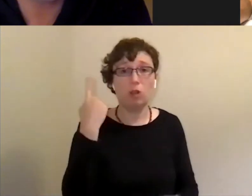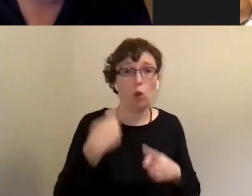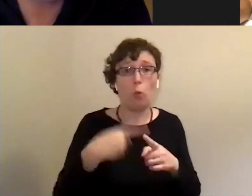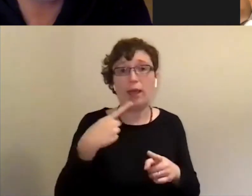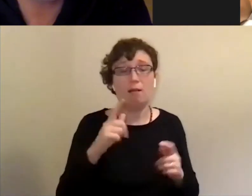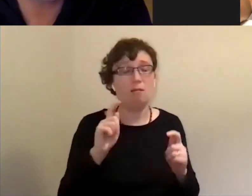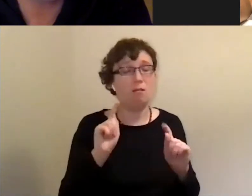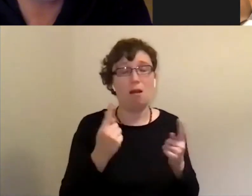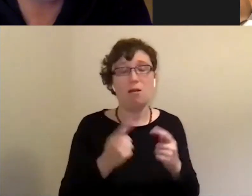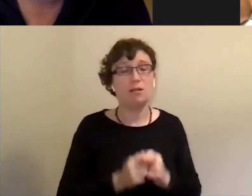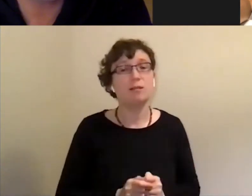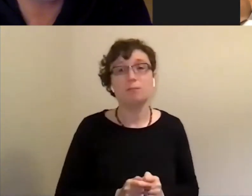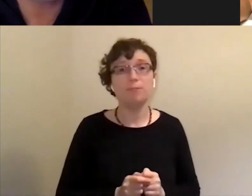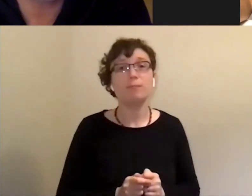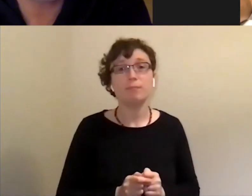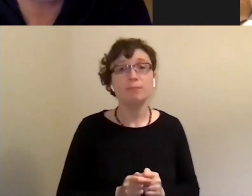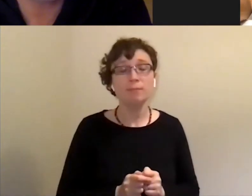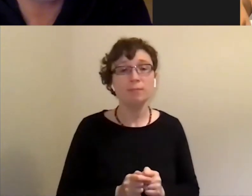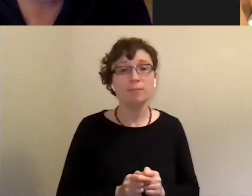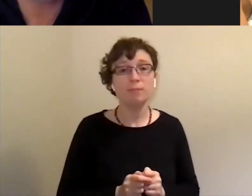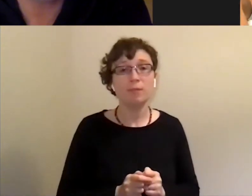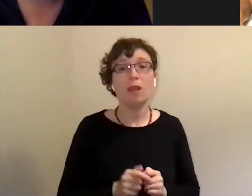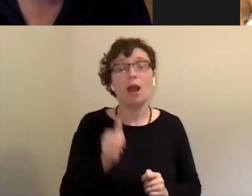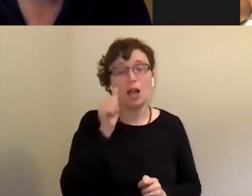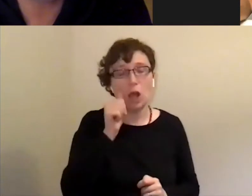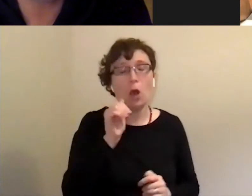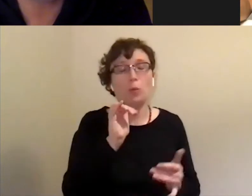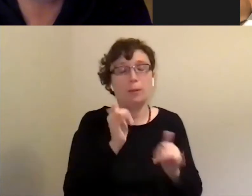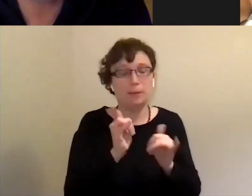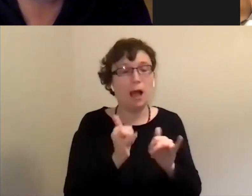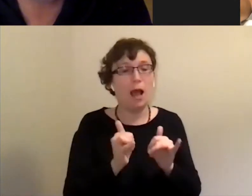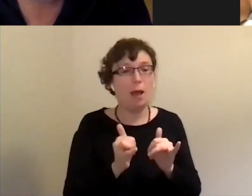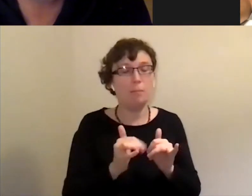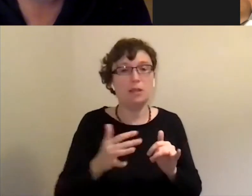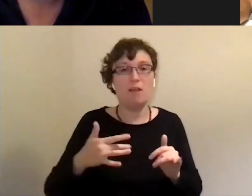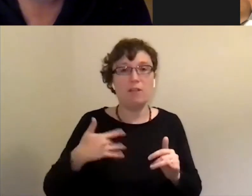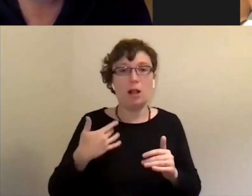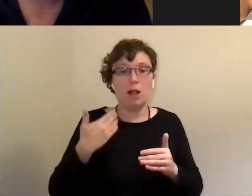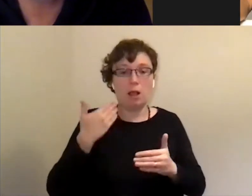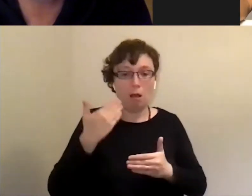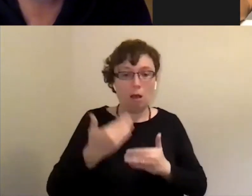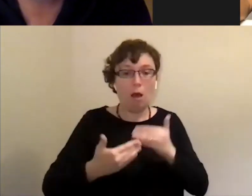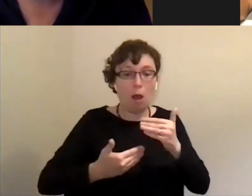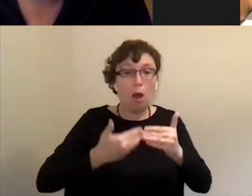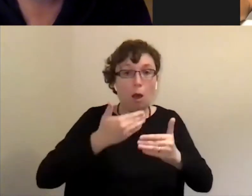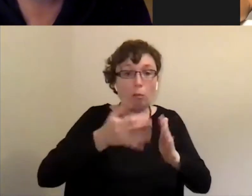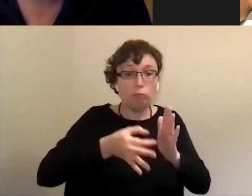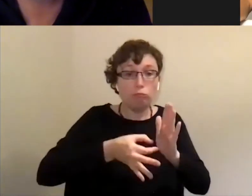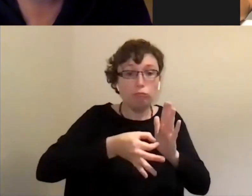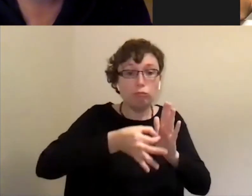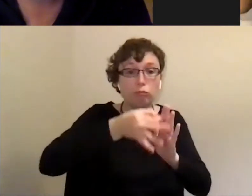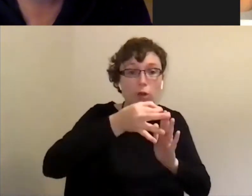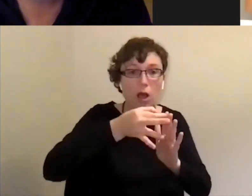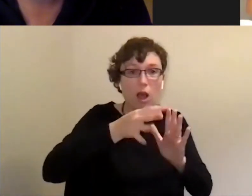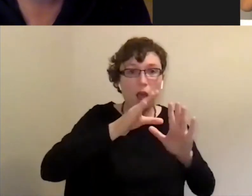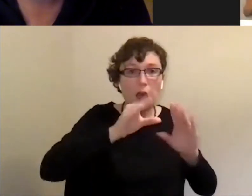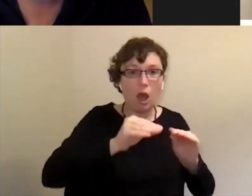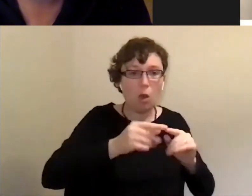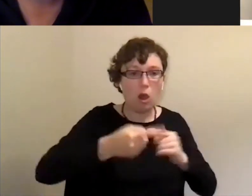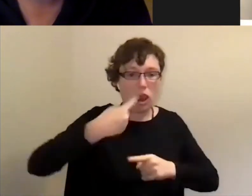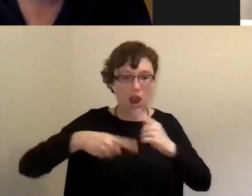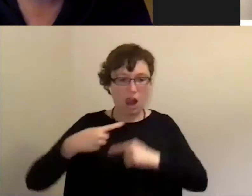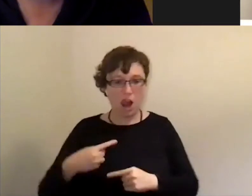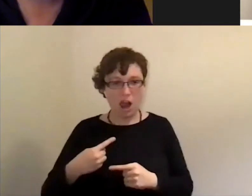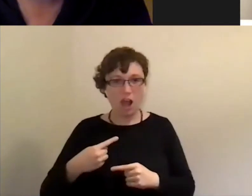where I'll feel like I'm going backwards and that there is no progress because of comments that I've seen on social media,